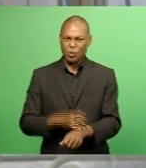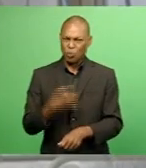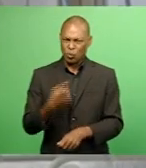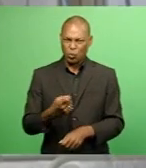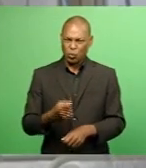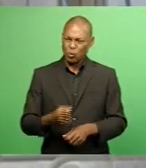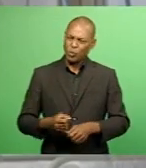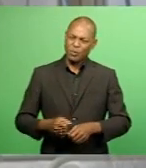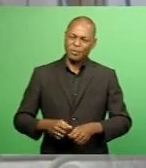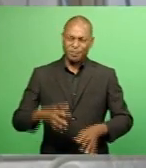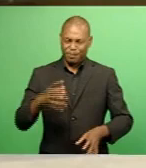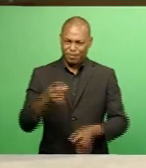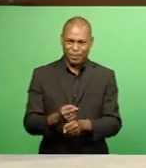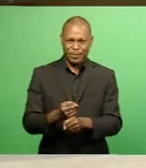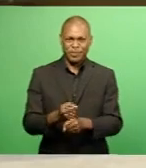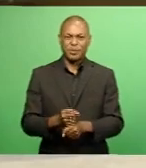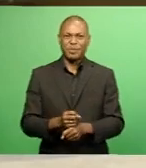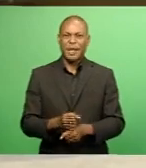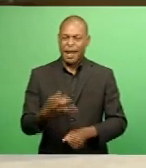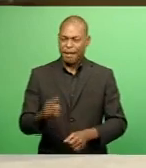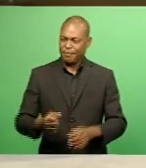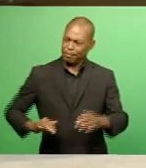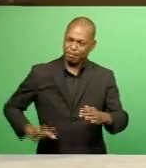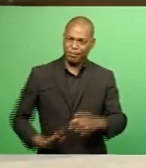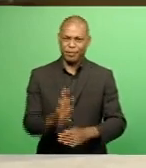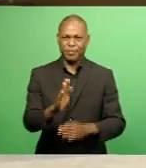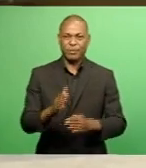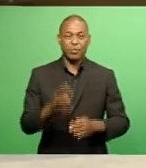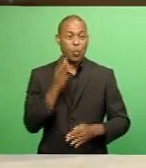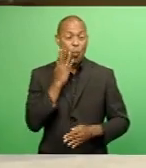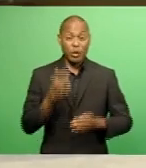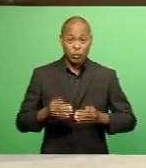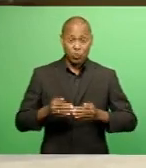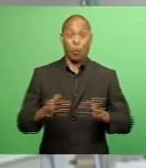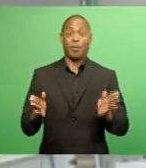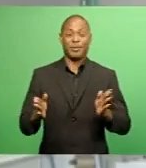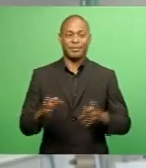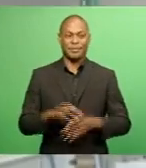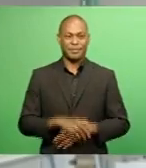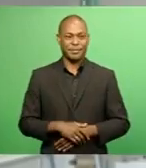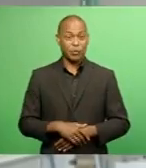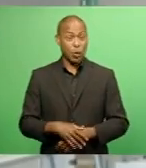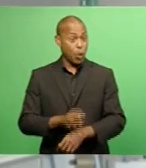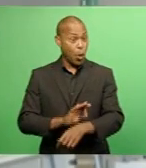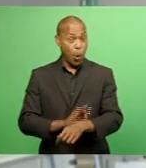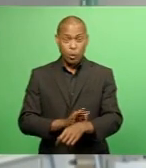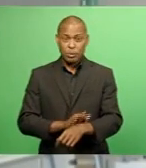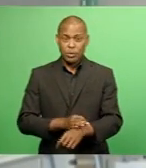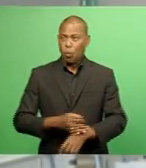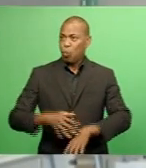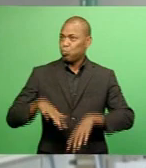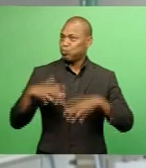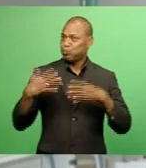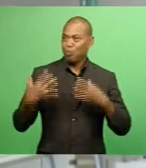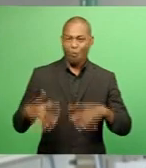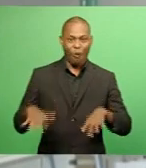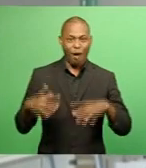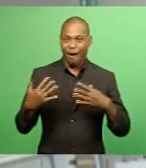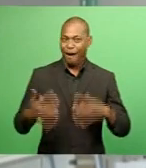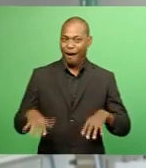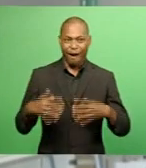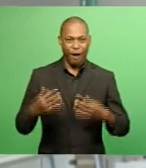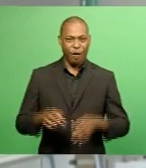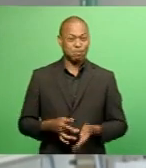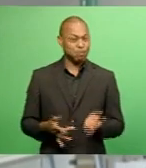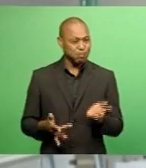will boost its medical services once it opens. This hospital is absolutely magnificent. It is state-of-the-art,